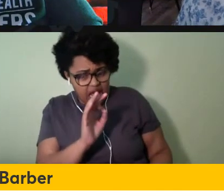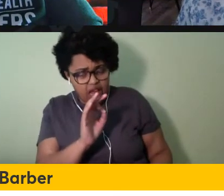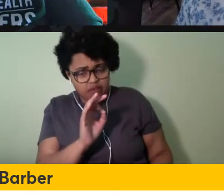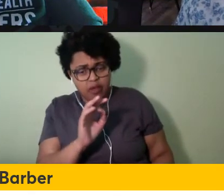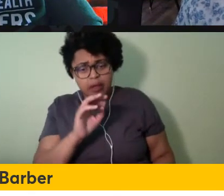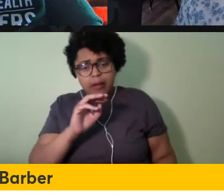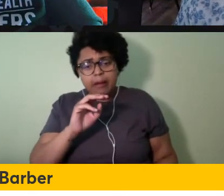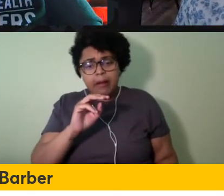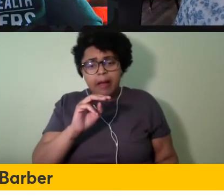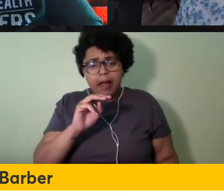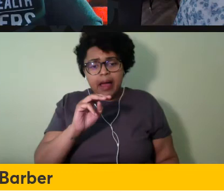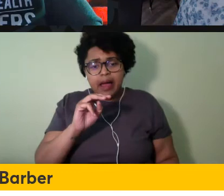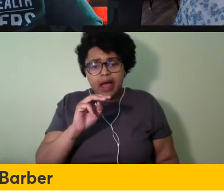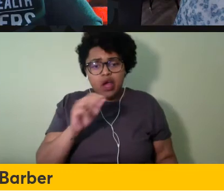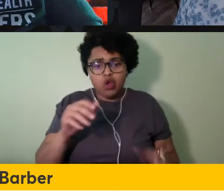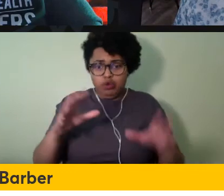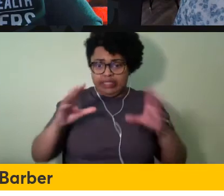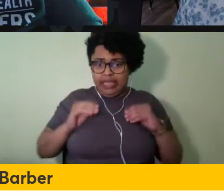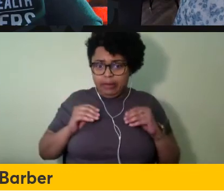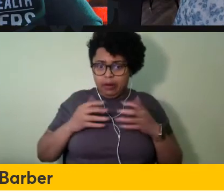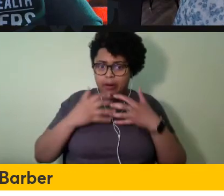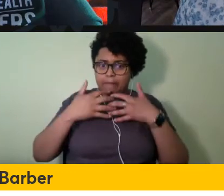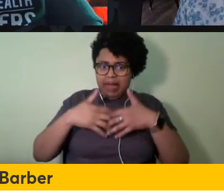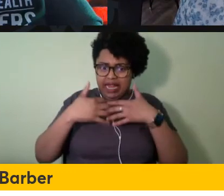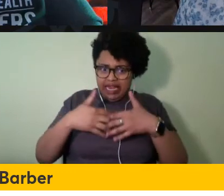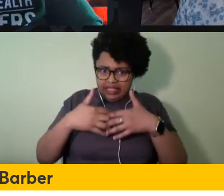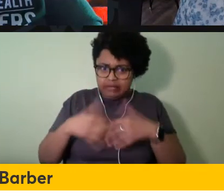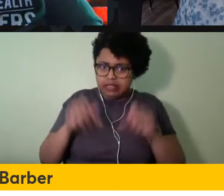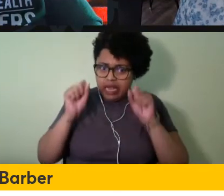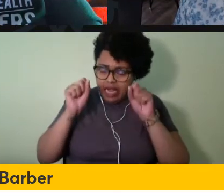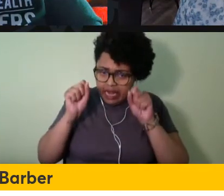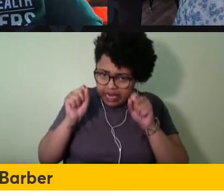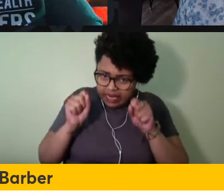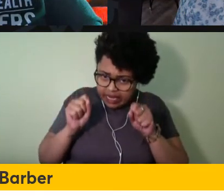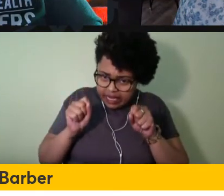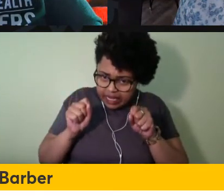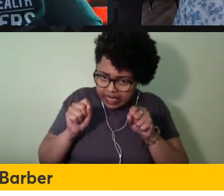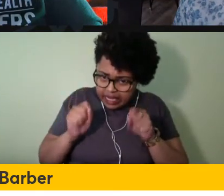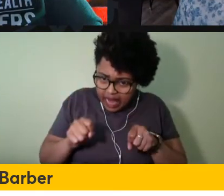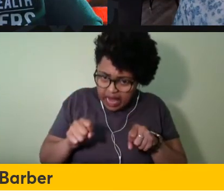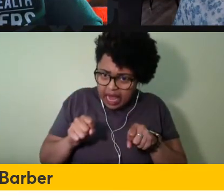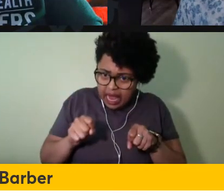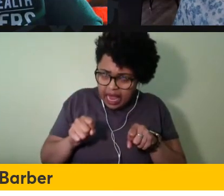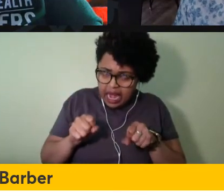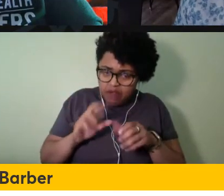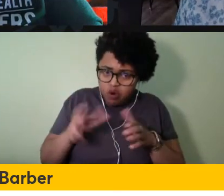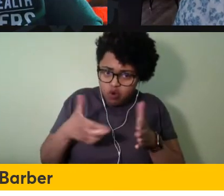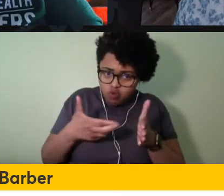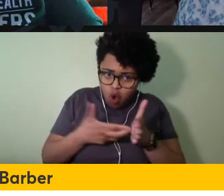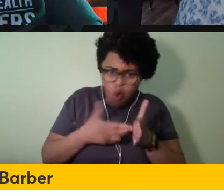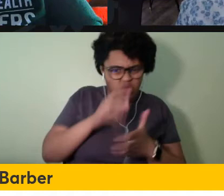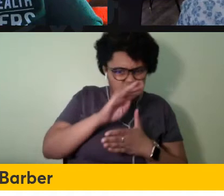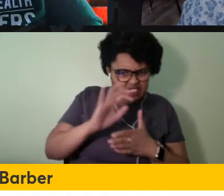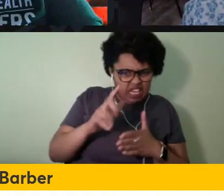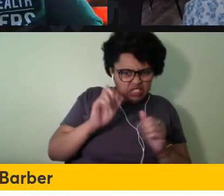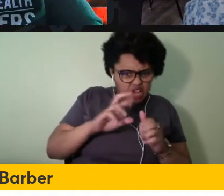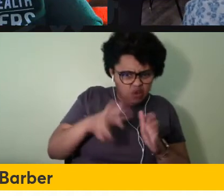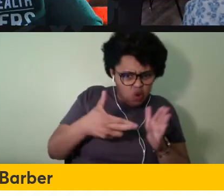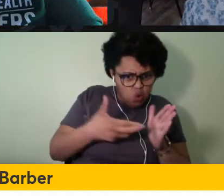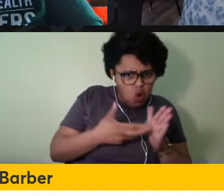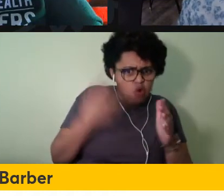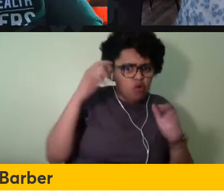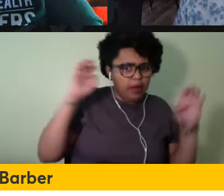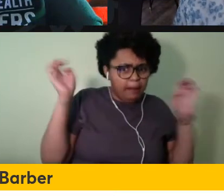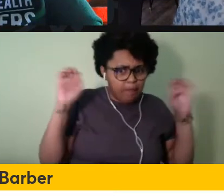in non-hematopoietic cells could play a role in emergency hematopoiesis in other